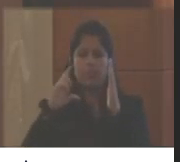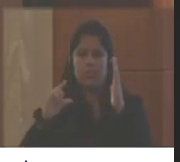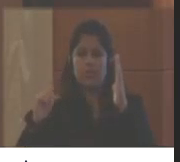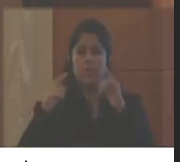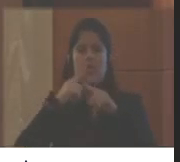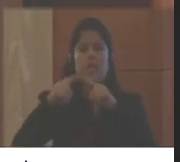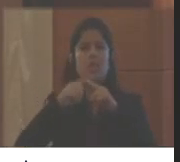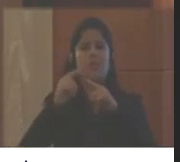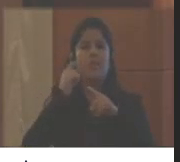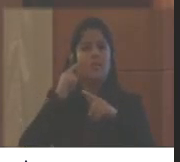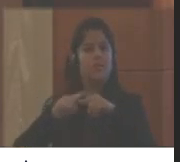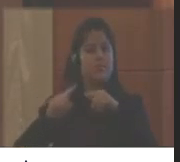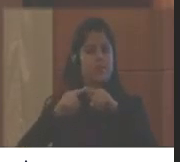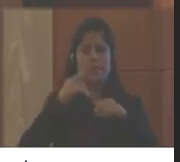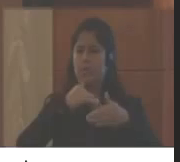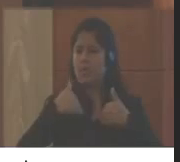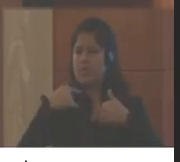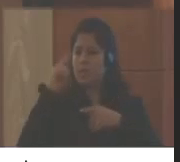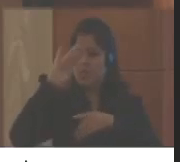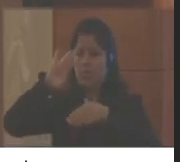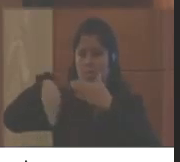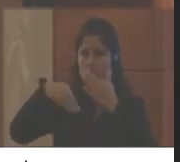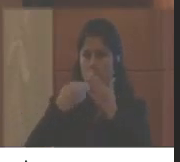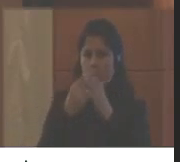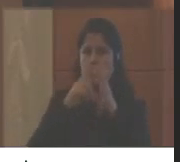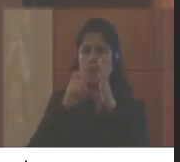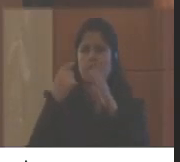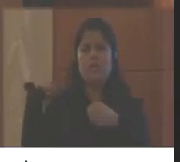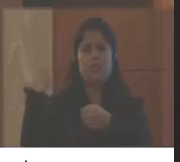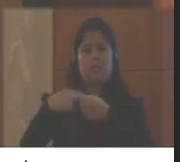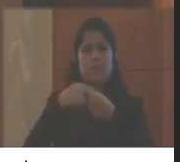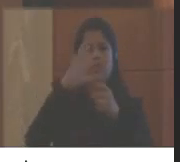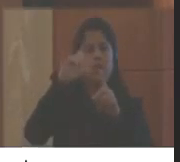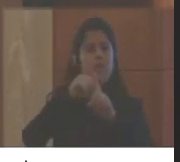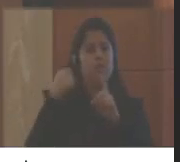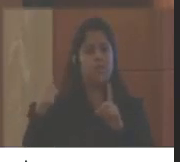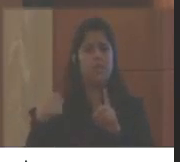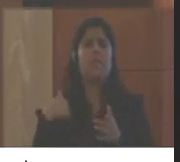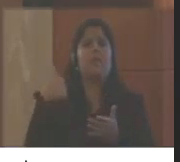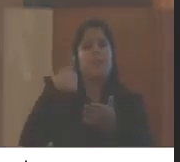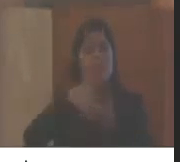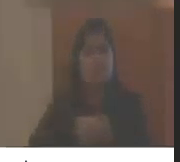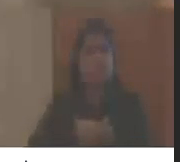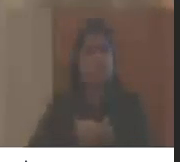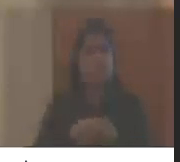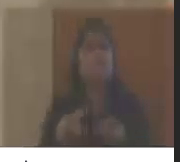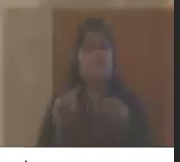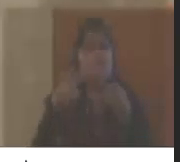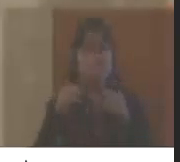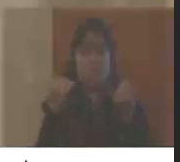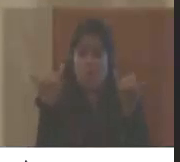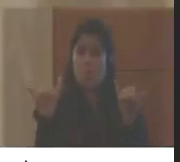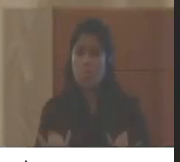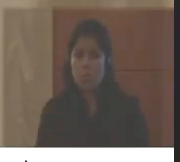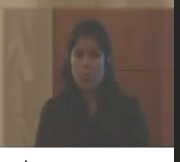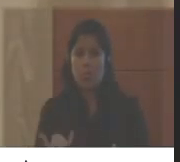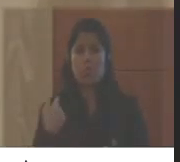we need to understand, that the national government through the system will actually